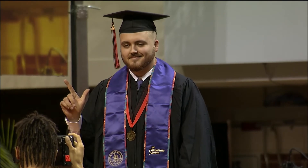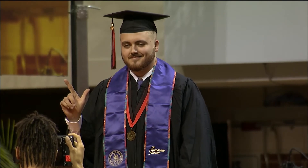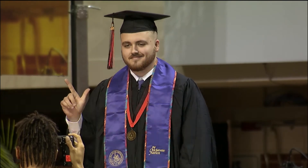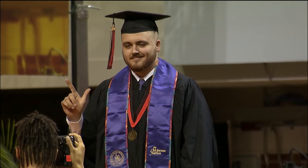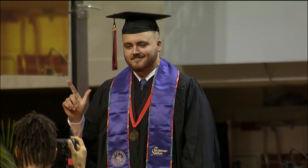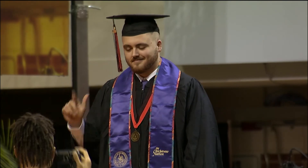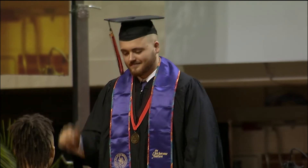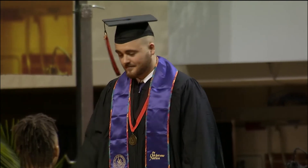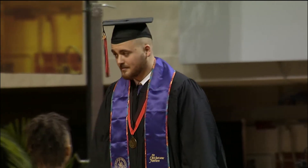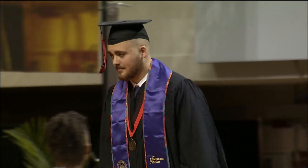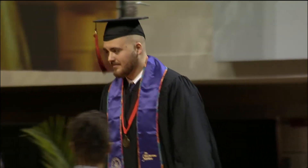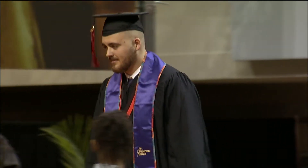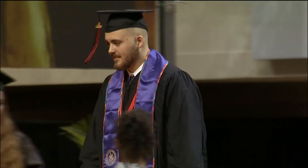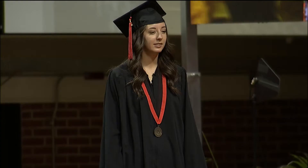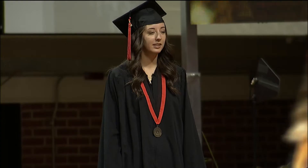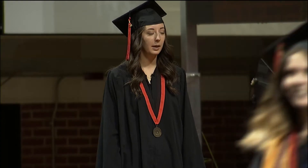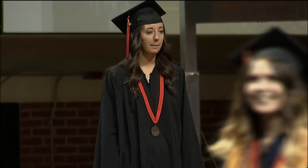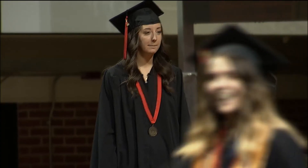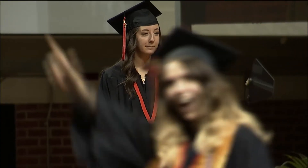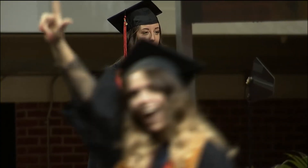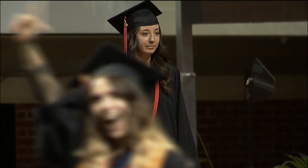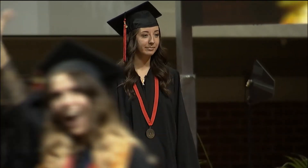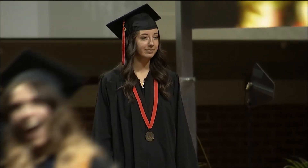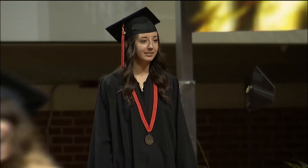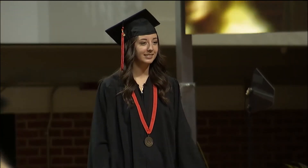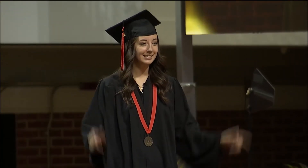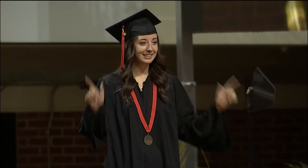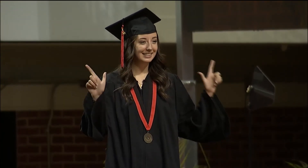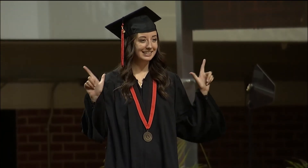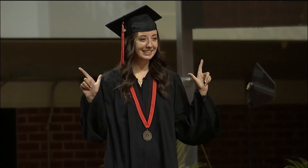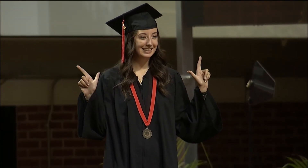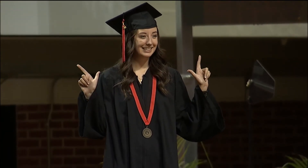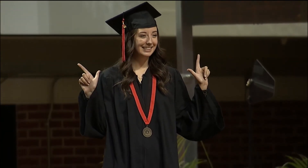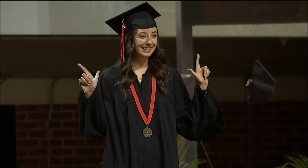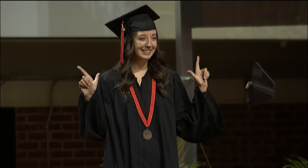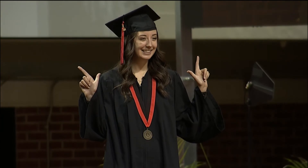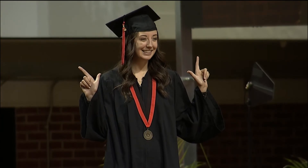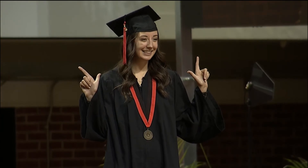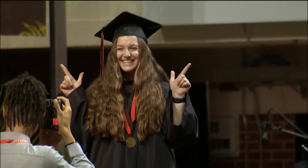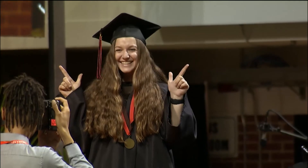Justin Powell. Brooke Elizabeth Lackey.